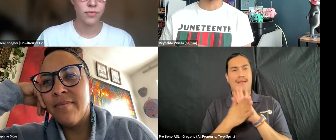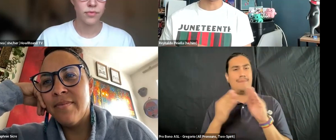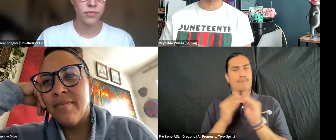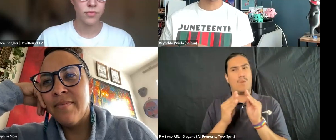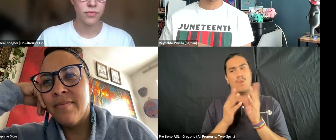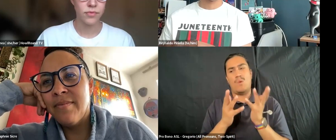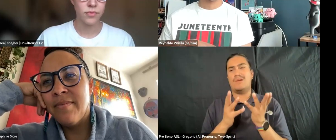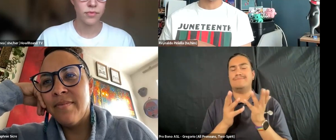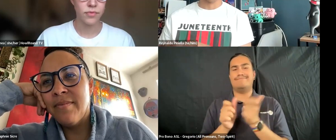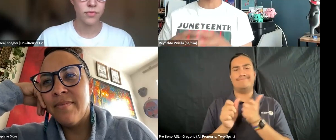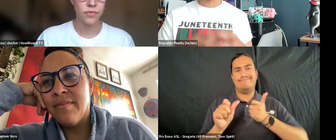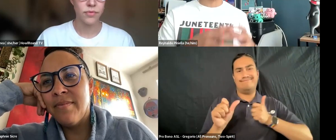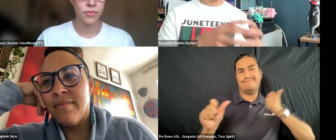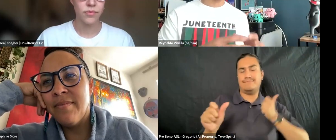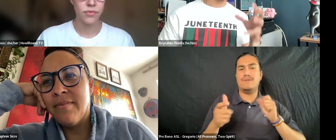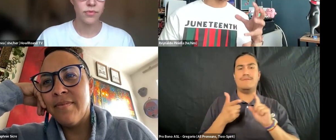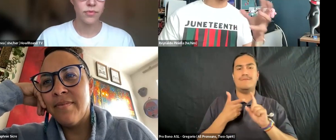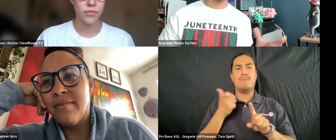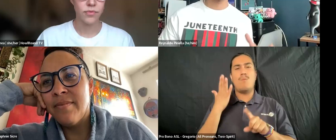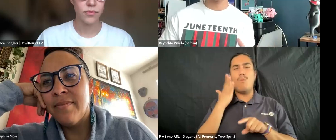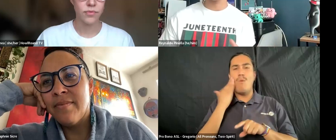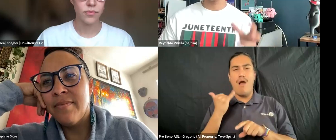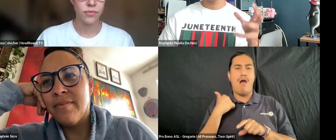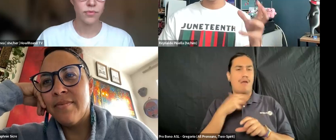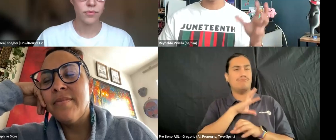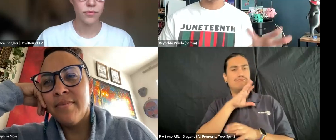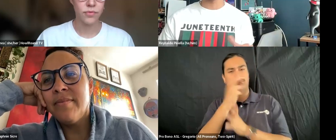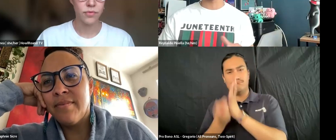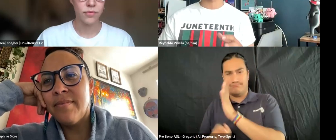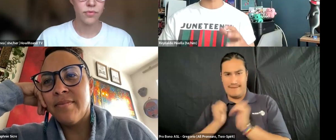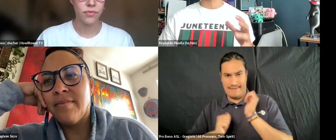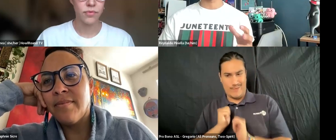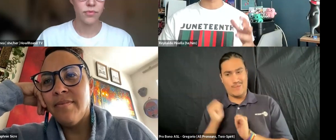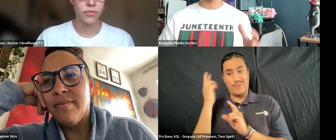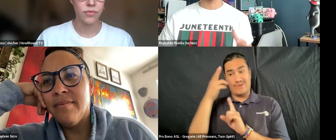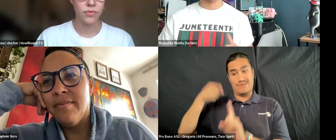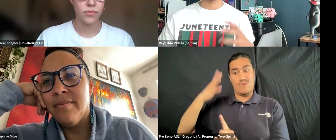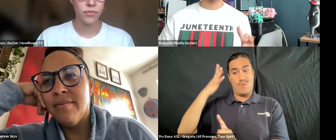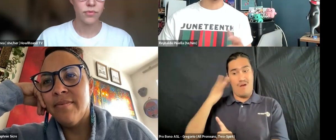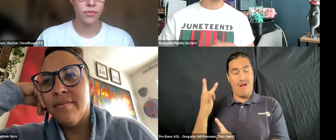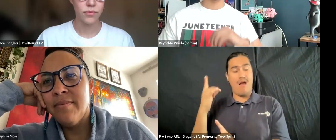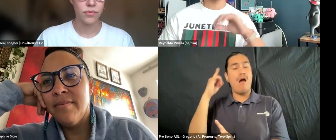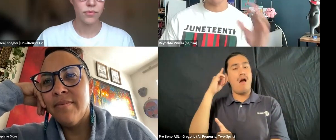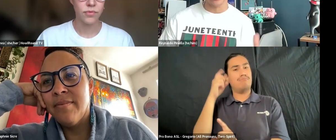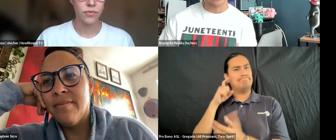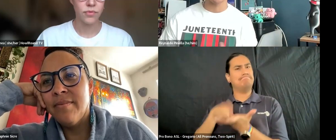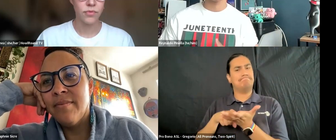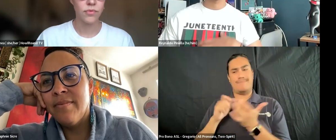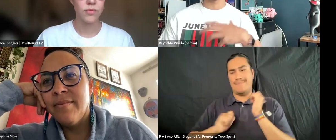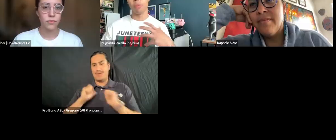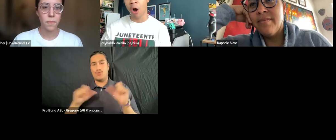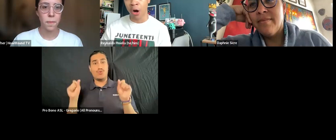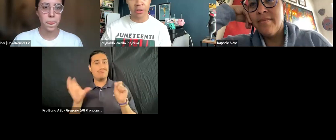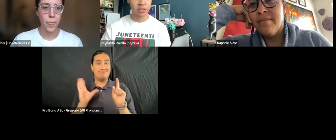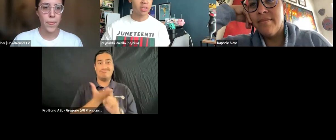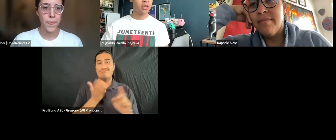away from why I was drawn to theater in the first place, which was I found theater had the potential to change minds,